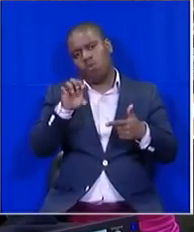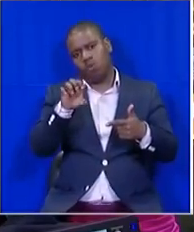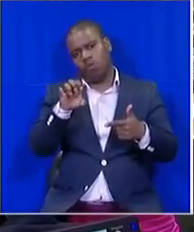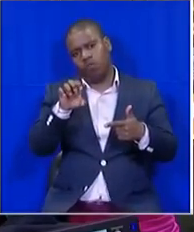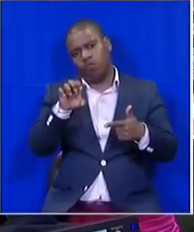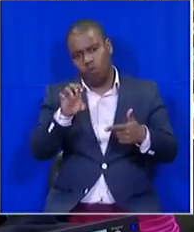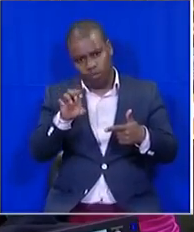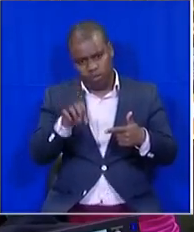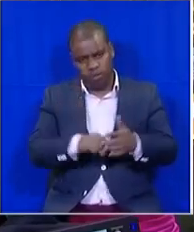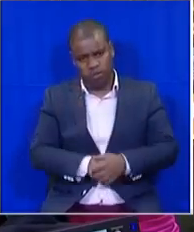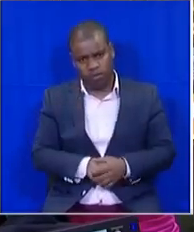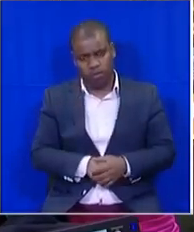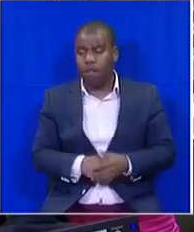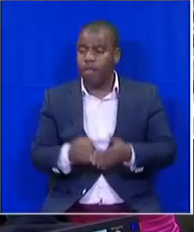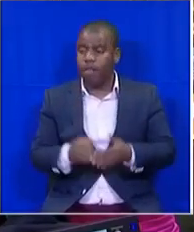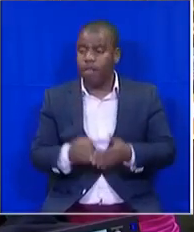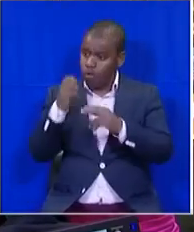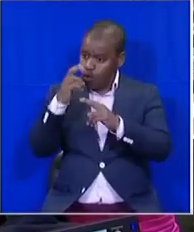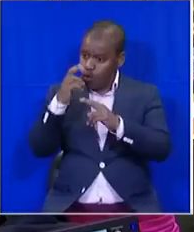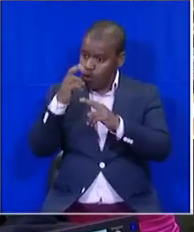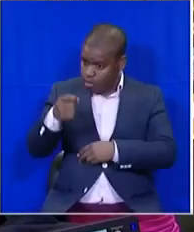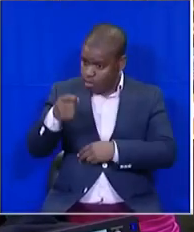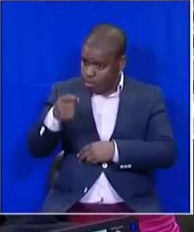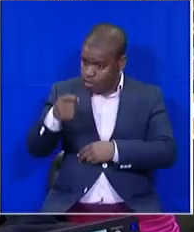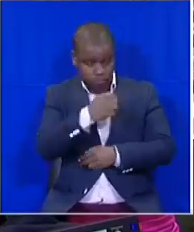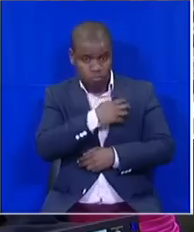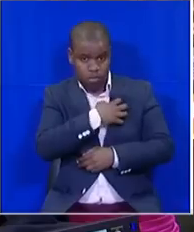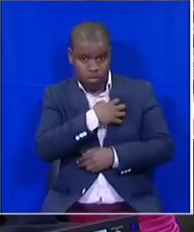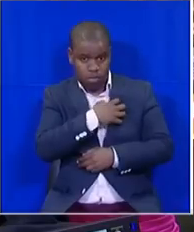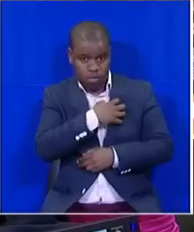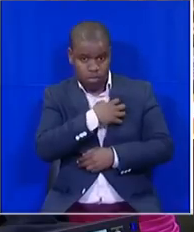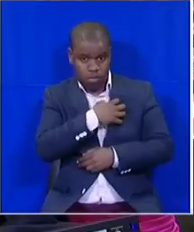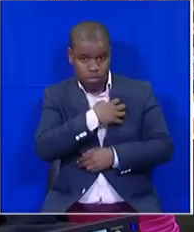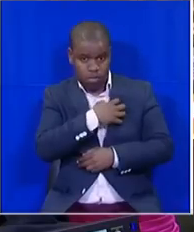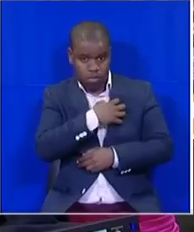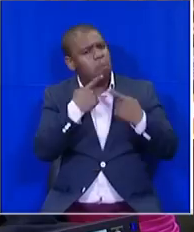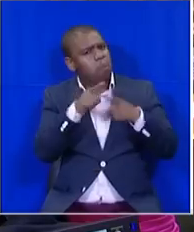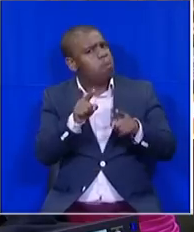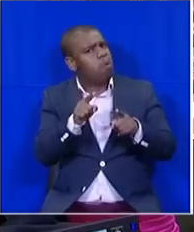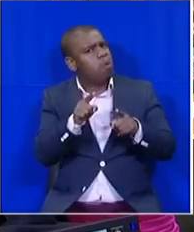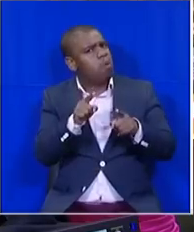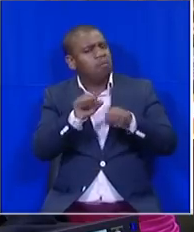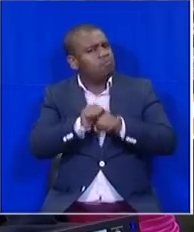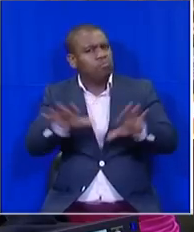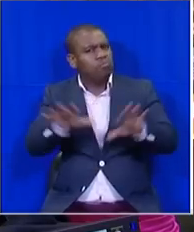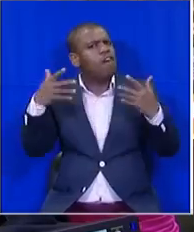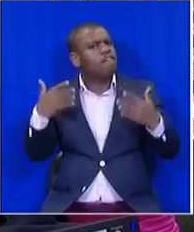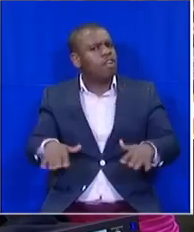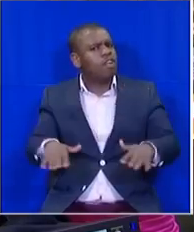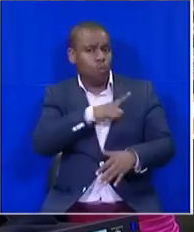Thank you, Madam Speaker. And so will the Minister tell us why he issued this controversial statement and why he believed this controversial